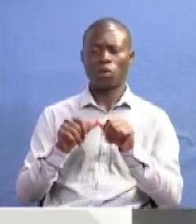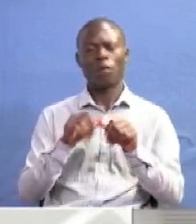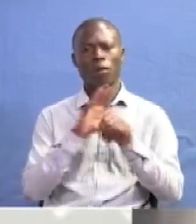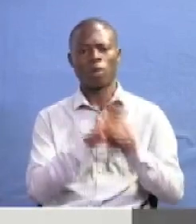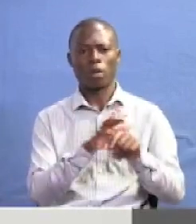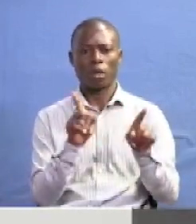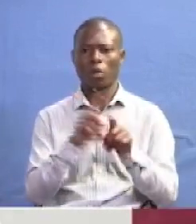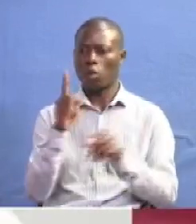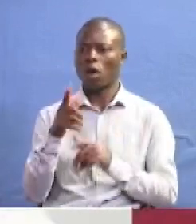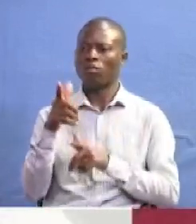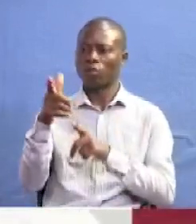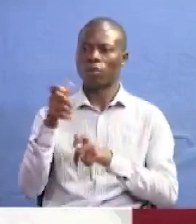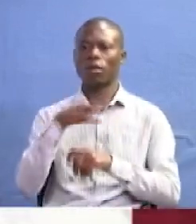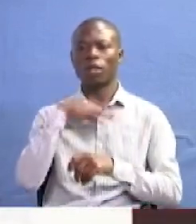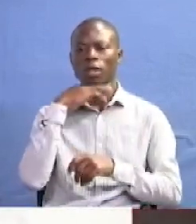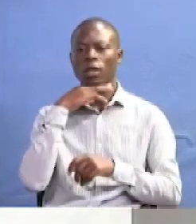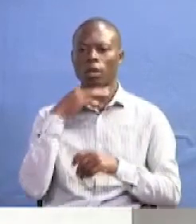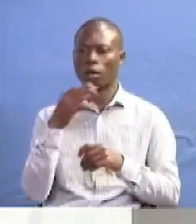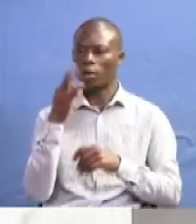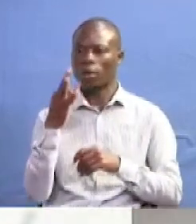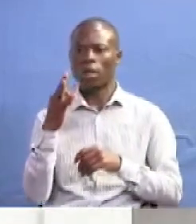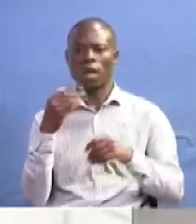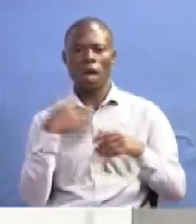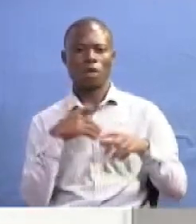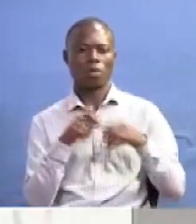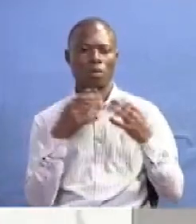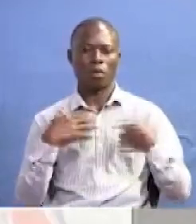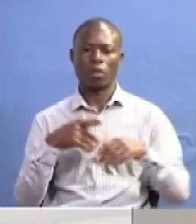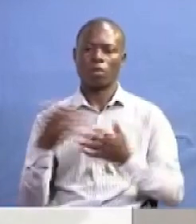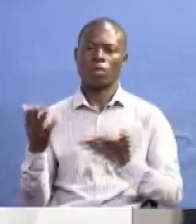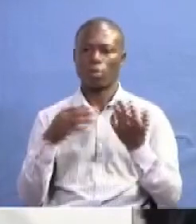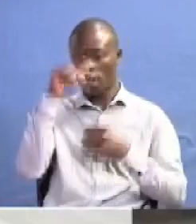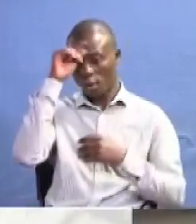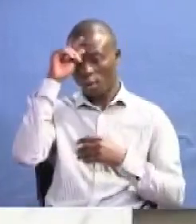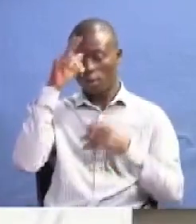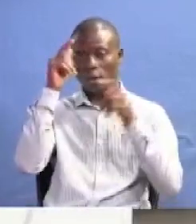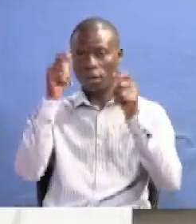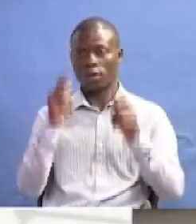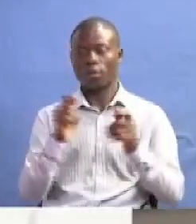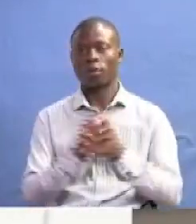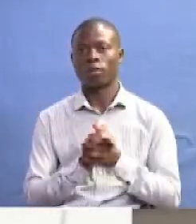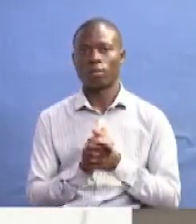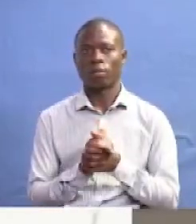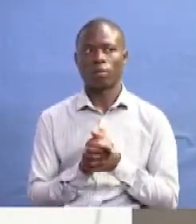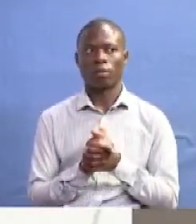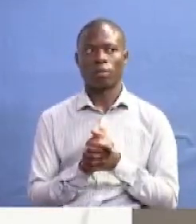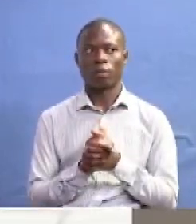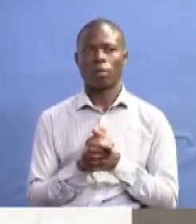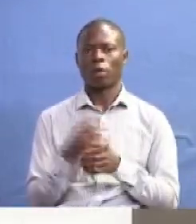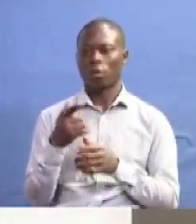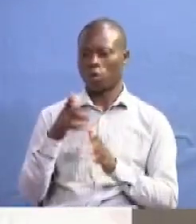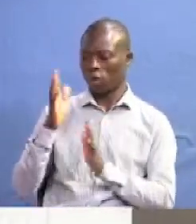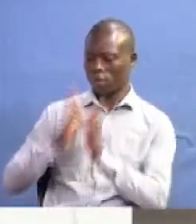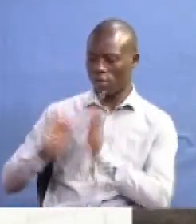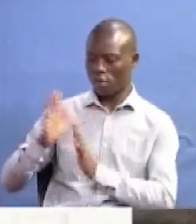after one was shot dead and at least three injured during yesterday's anti-government protests. Tulikuwa tumepanga